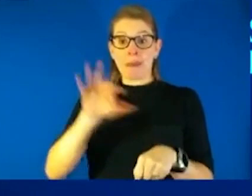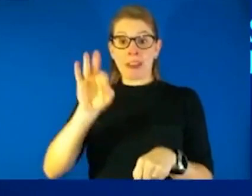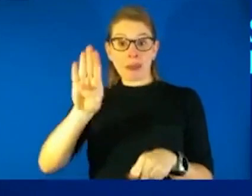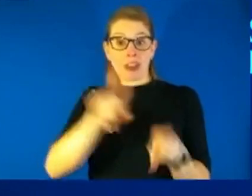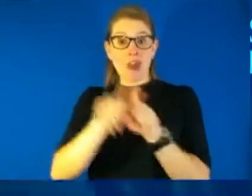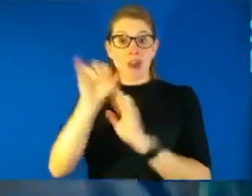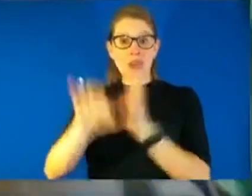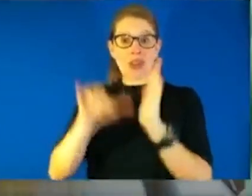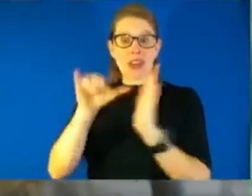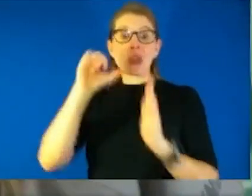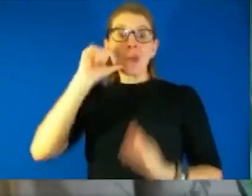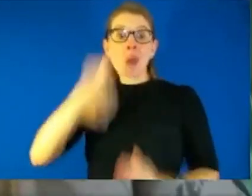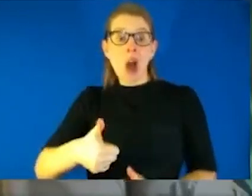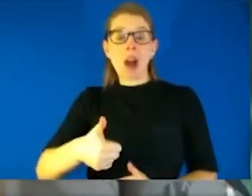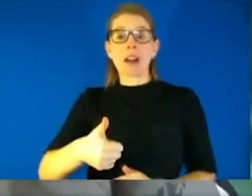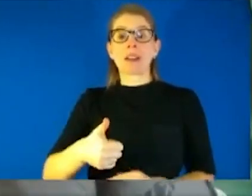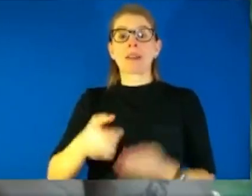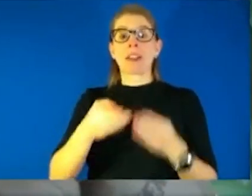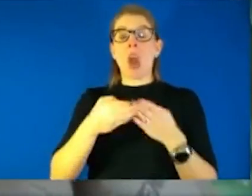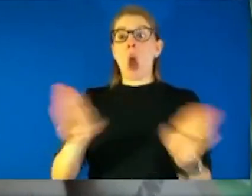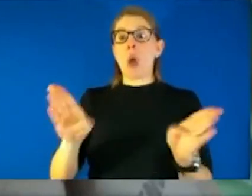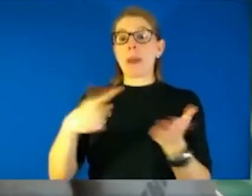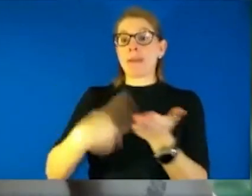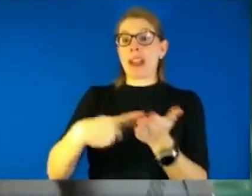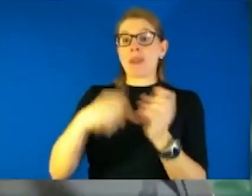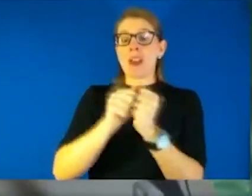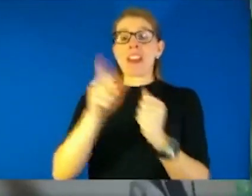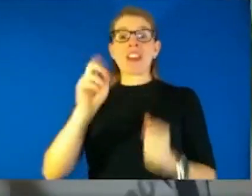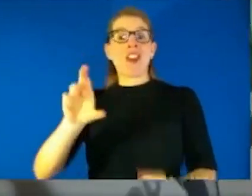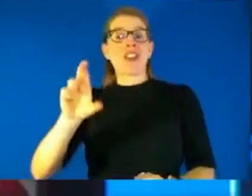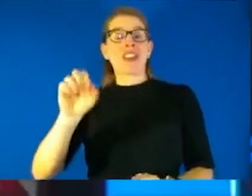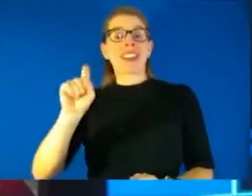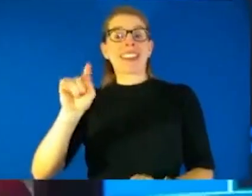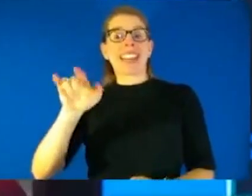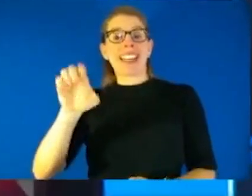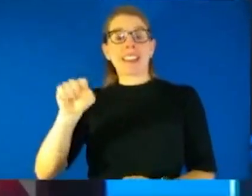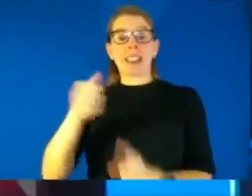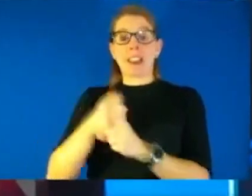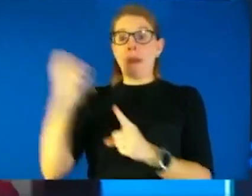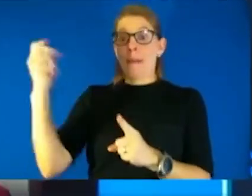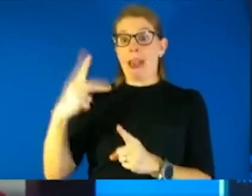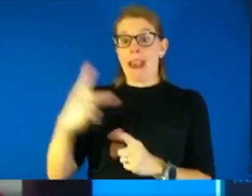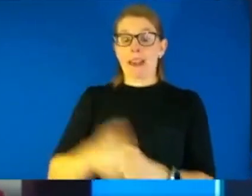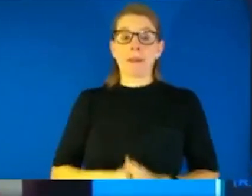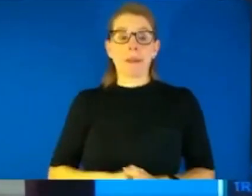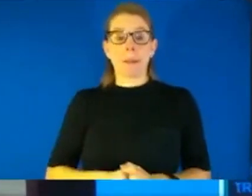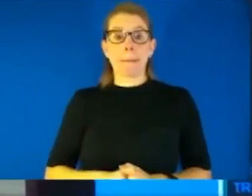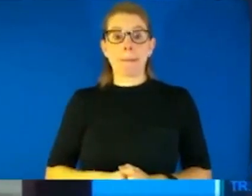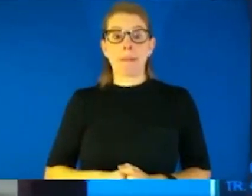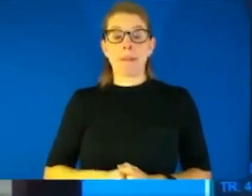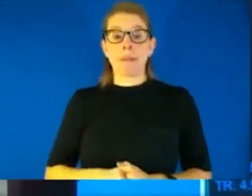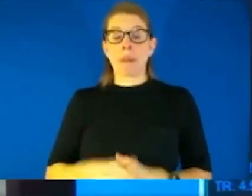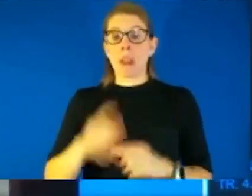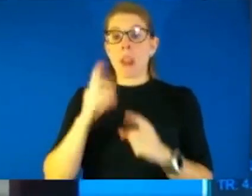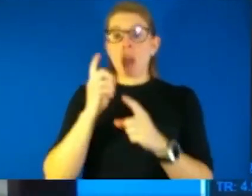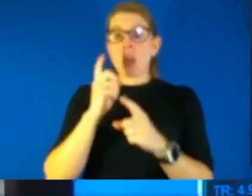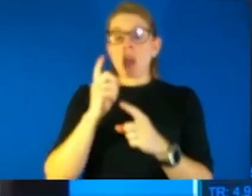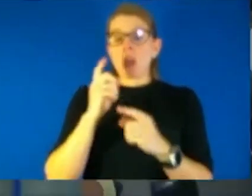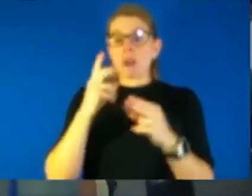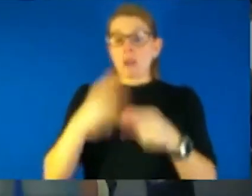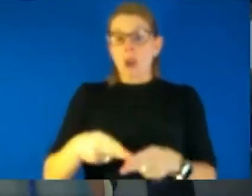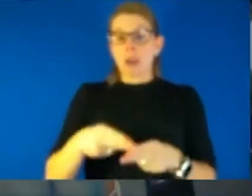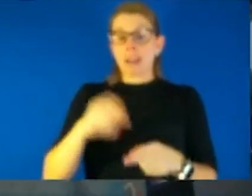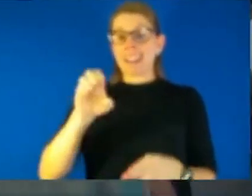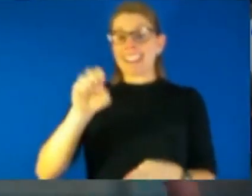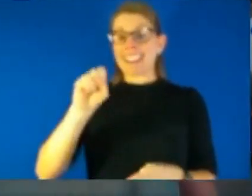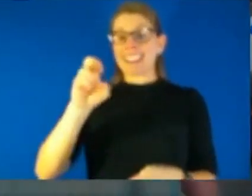up tomorrow, it is Open Mics with Dr. Stites. He is back. So this is called essential tremors. Many people suffer from it, and it